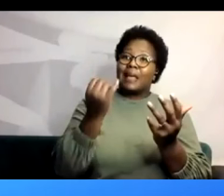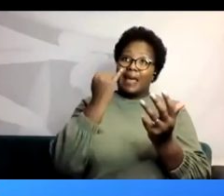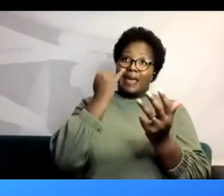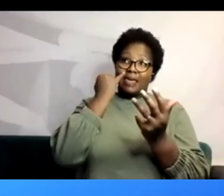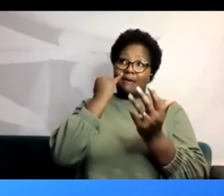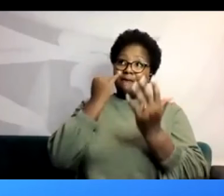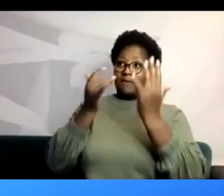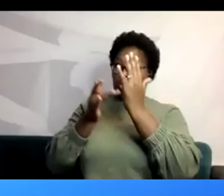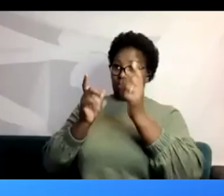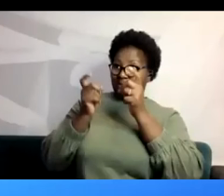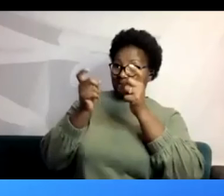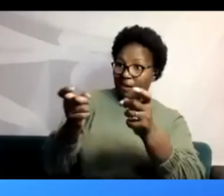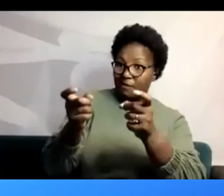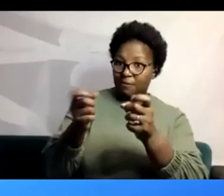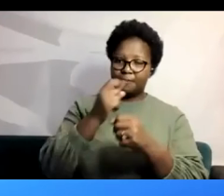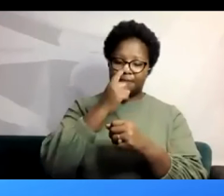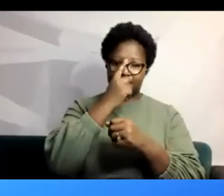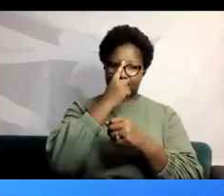please.